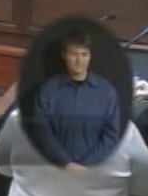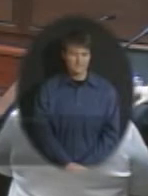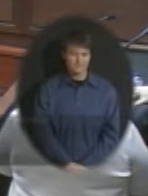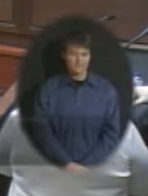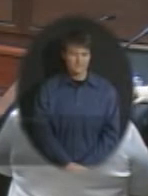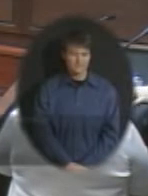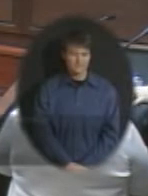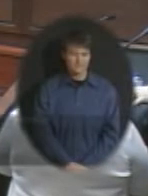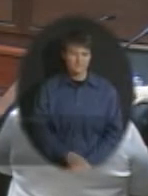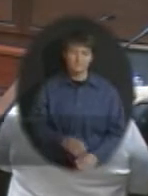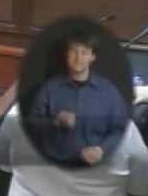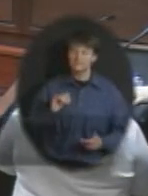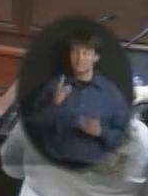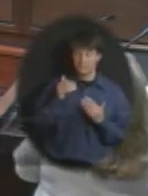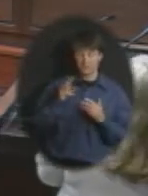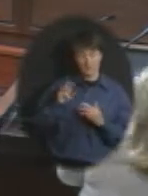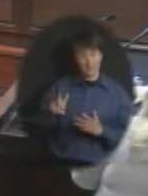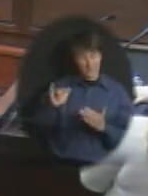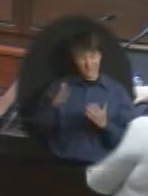Well, that's soaking.